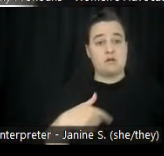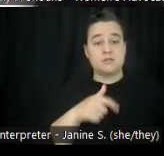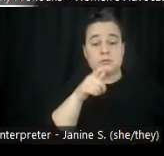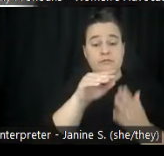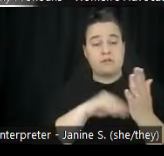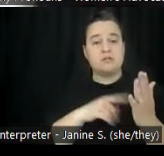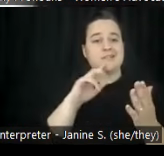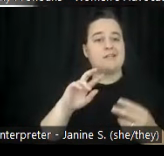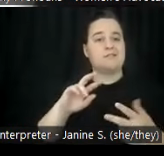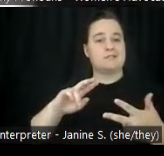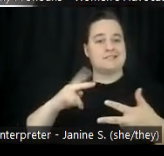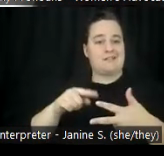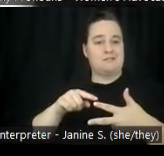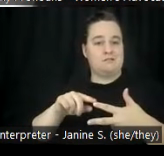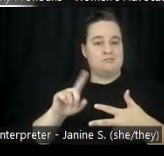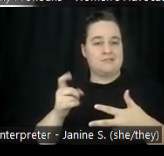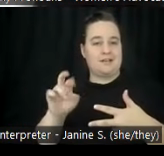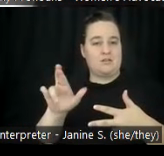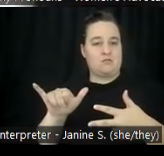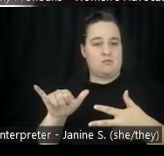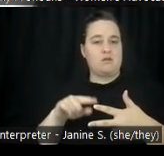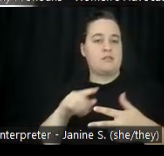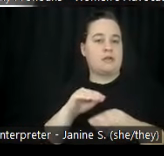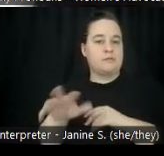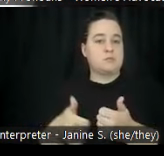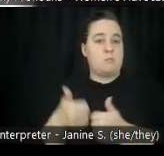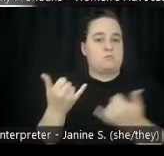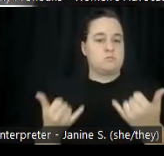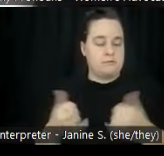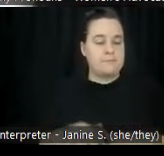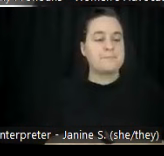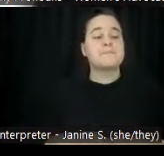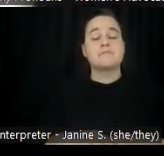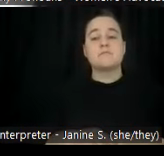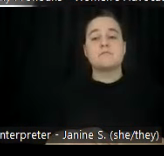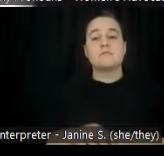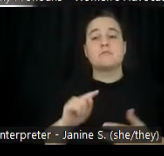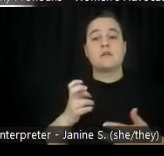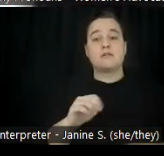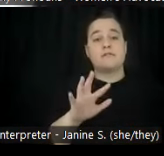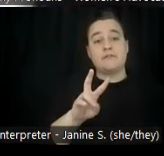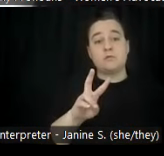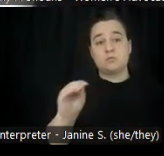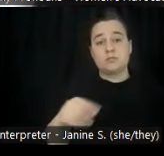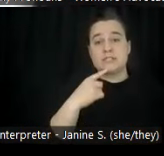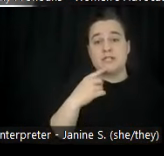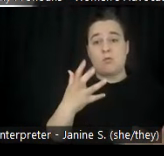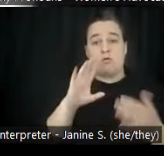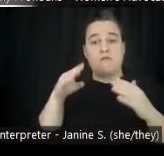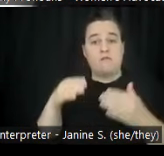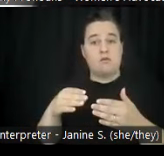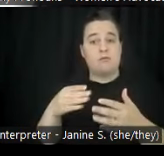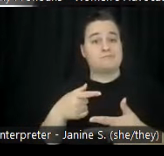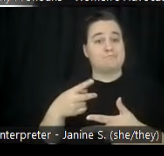said secondary prevention is what they influence the most right now. And then 52% said that they want to focus